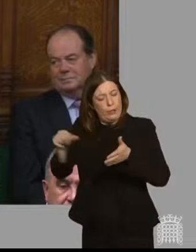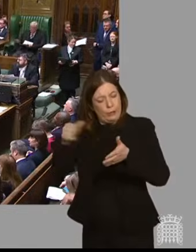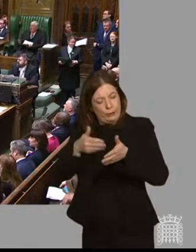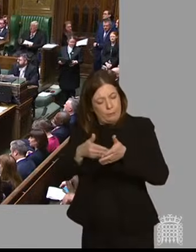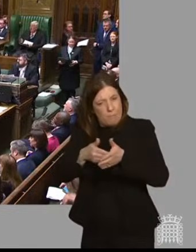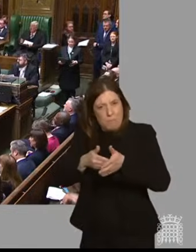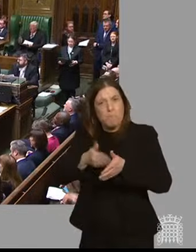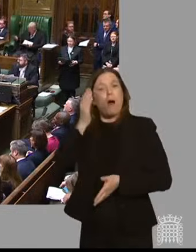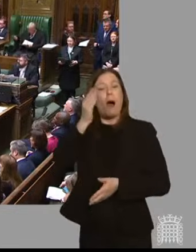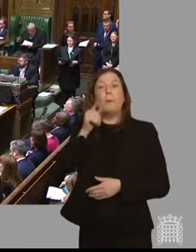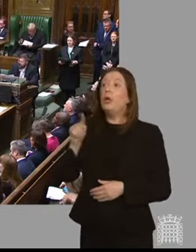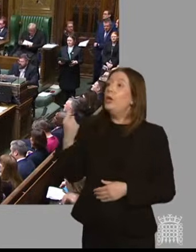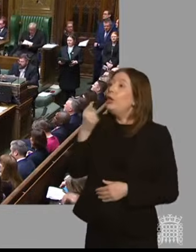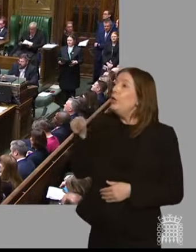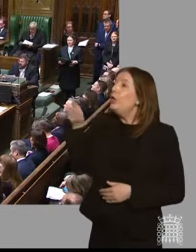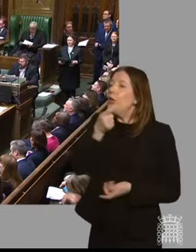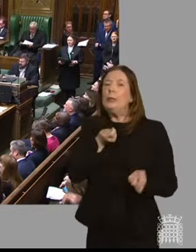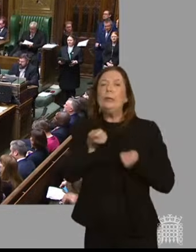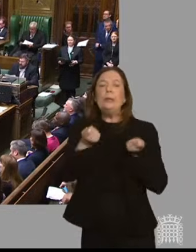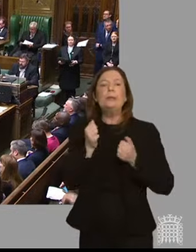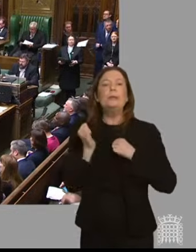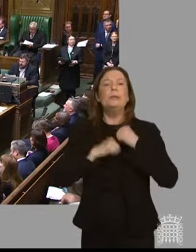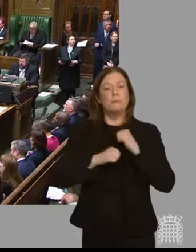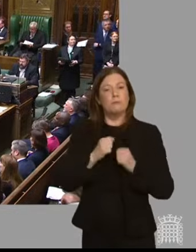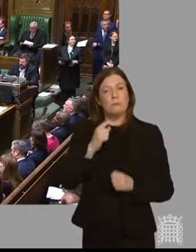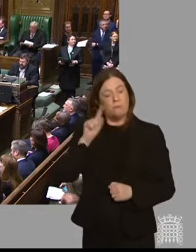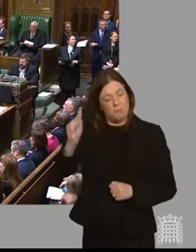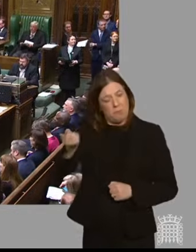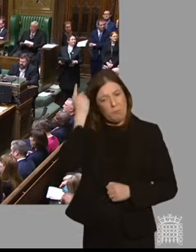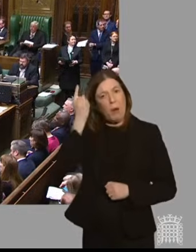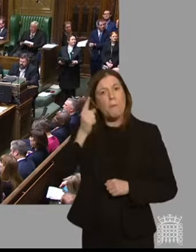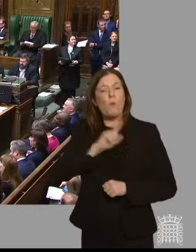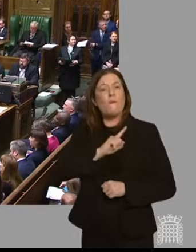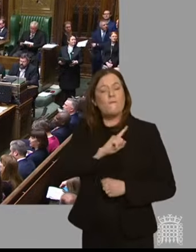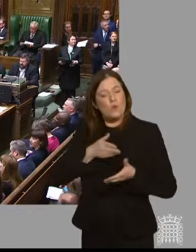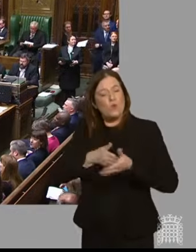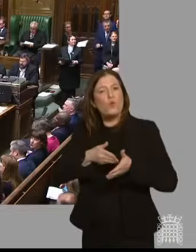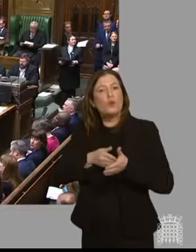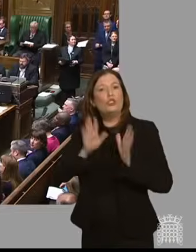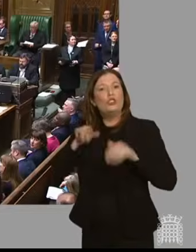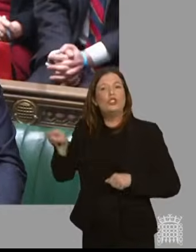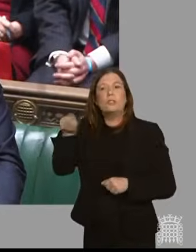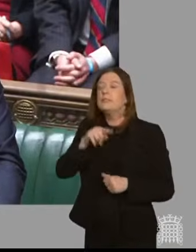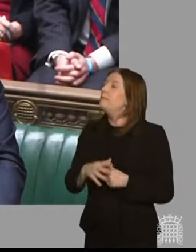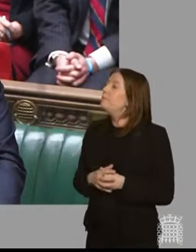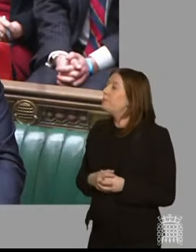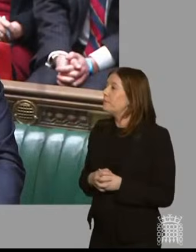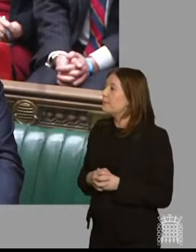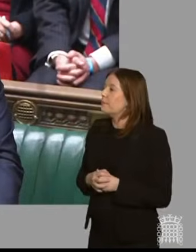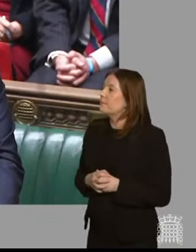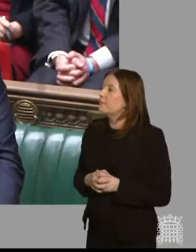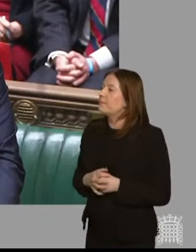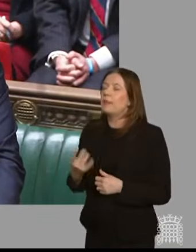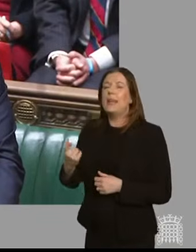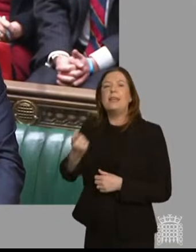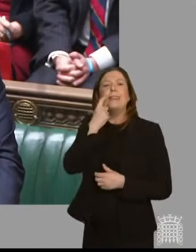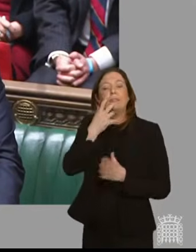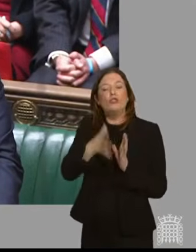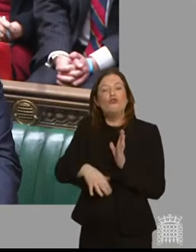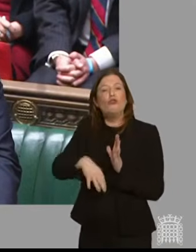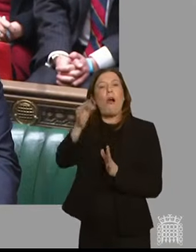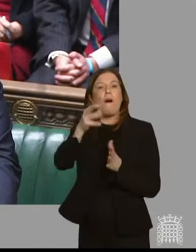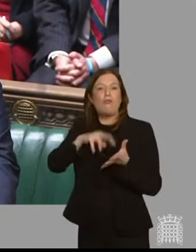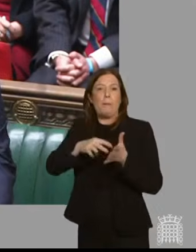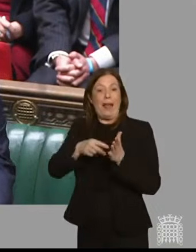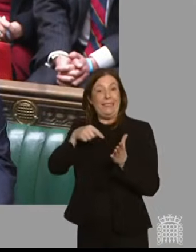account? Prime Minister. Well, our dentistry recovery plan will make dental services faster, simpler and fairer